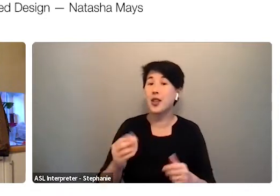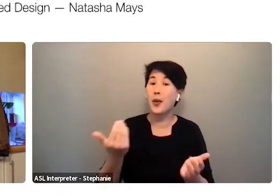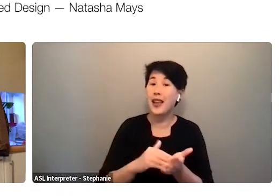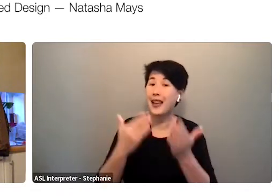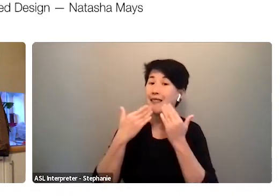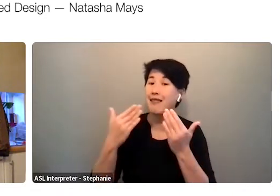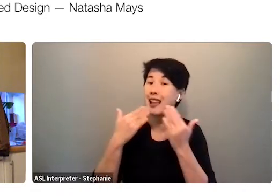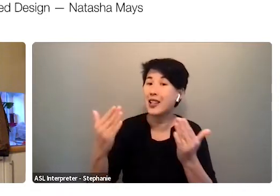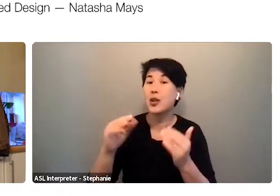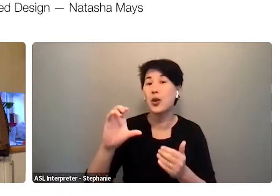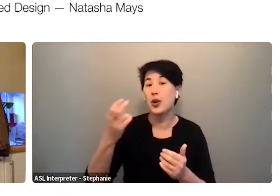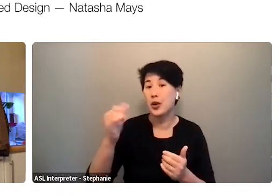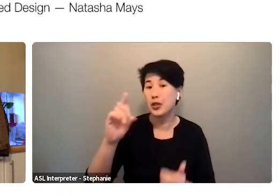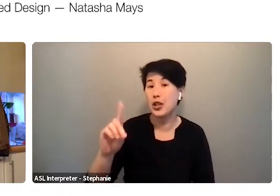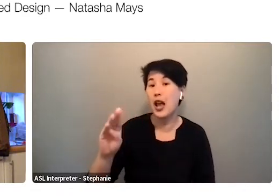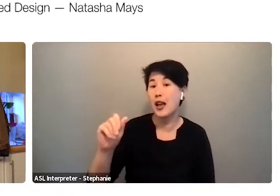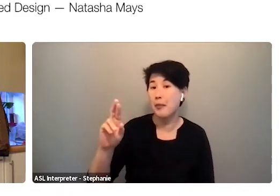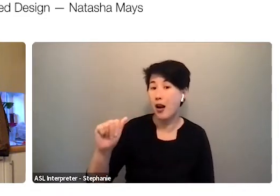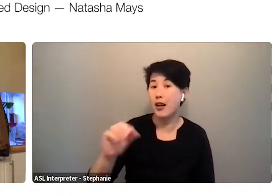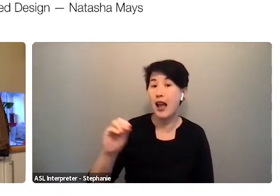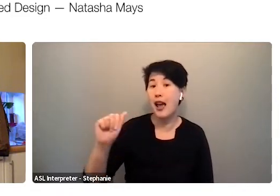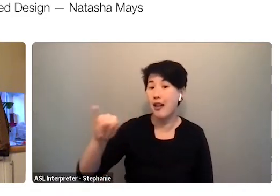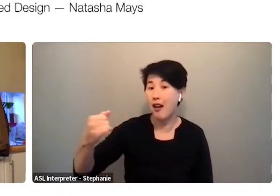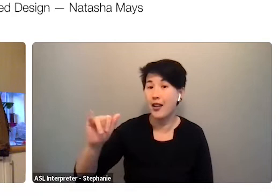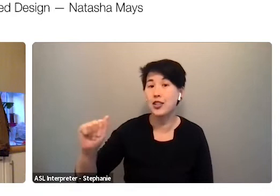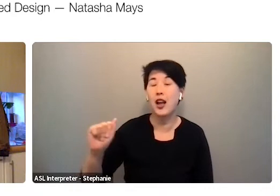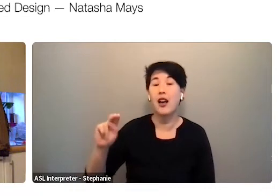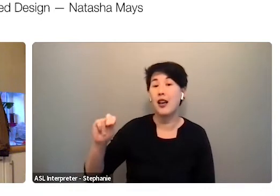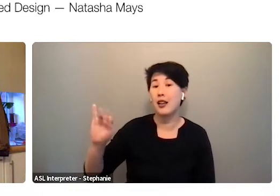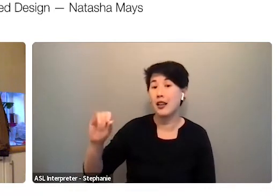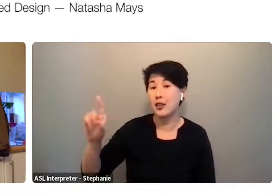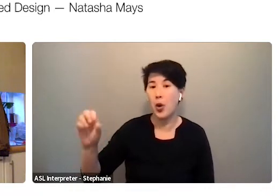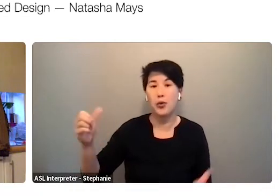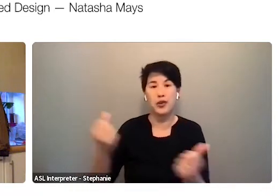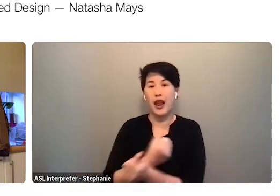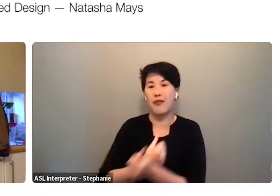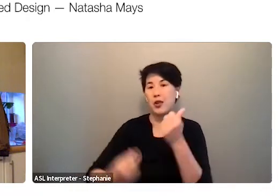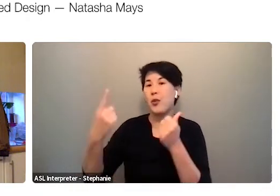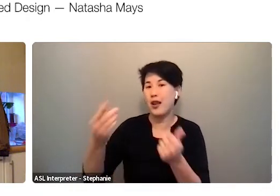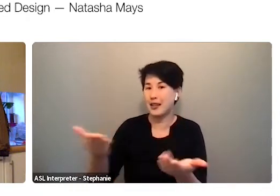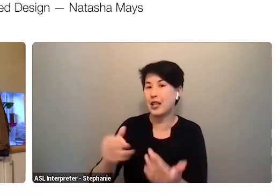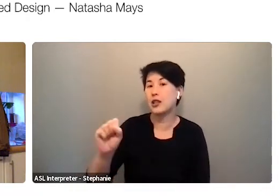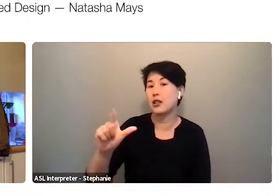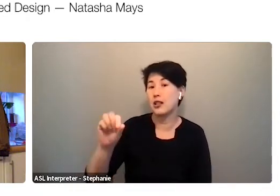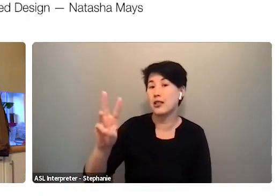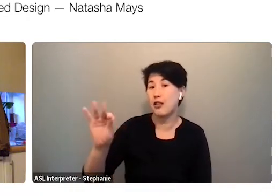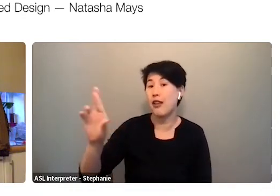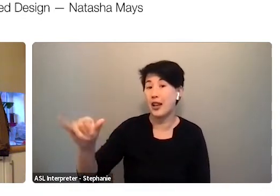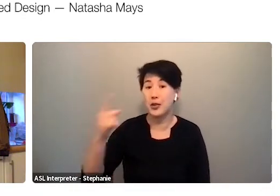to Chad and Mara and Arja and Nicole and everybody at Slow Factory for this opportunity. Thank